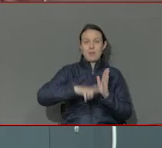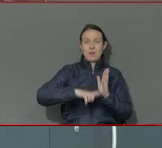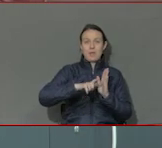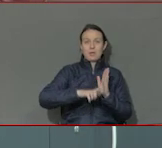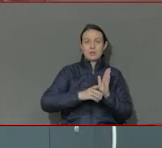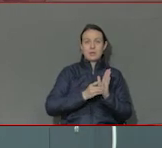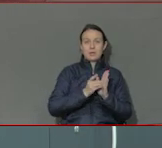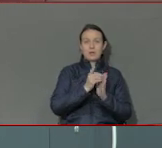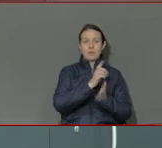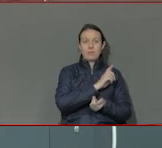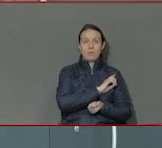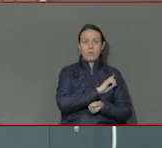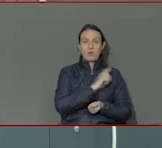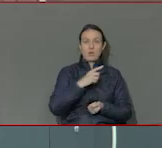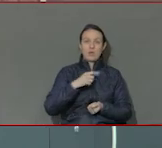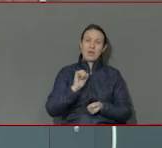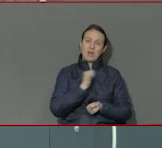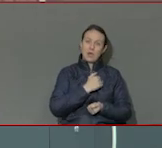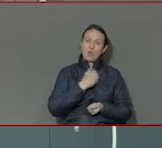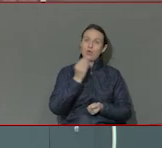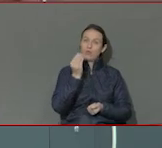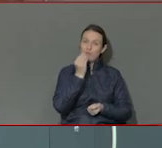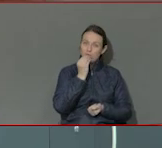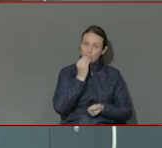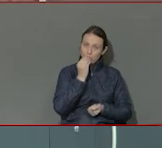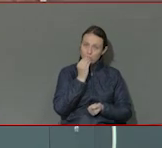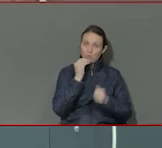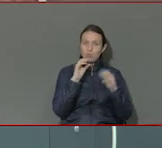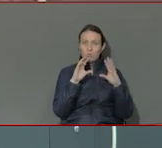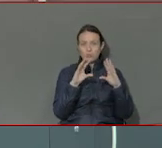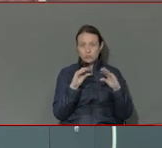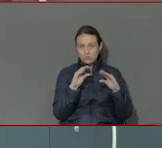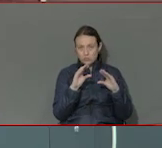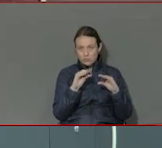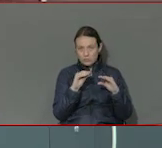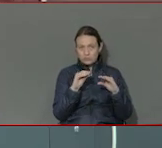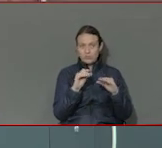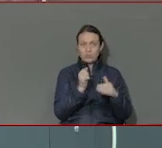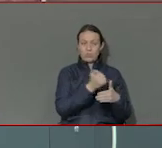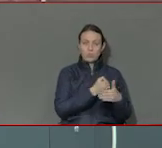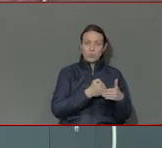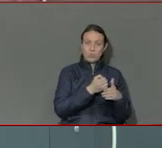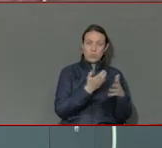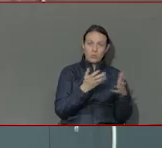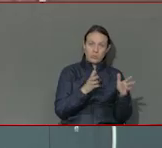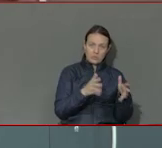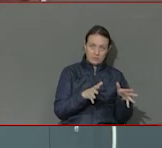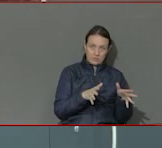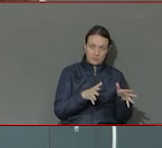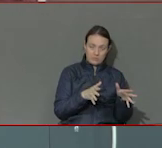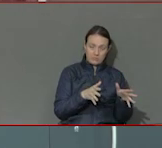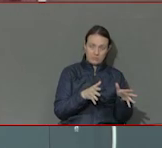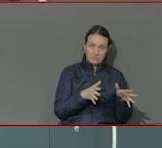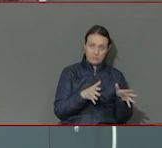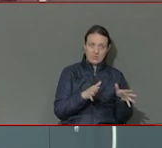It's because of we eat the food that is soft and cooked. So